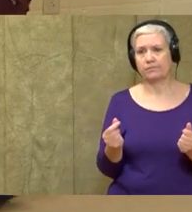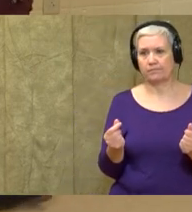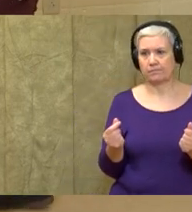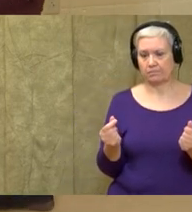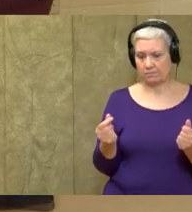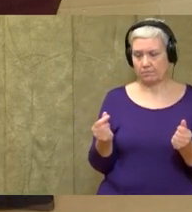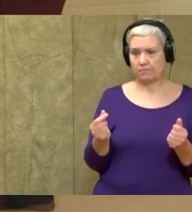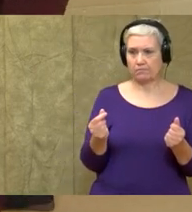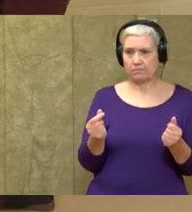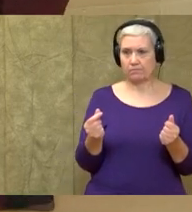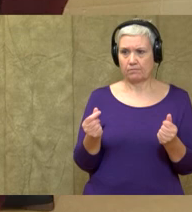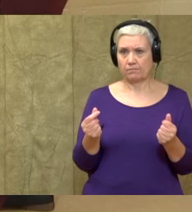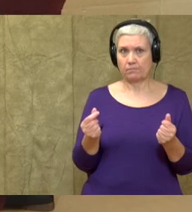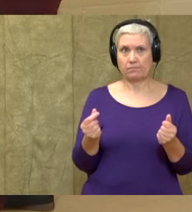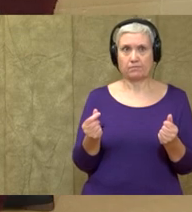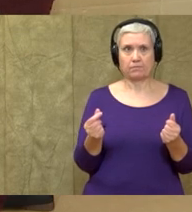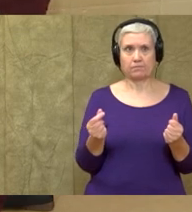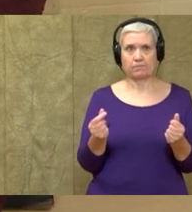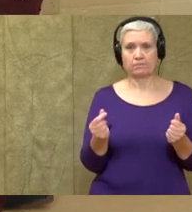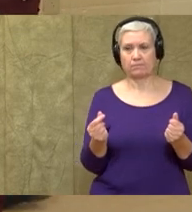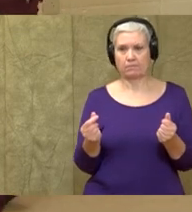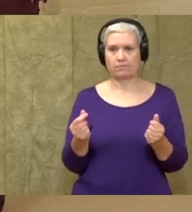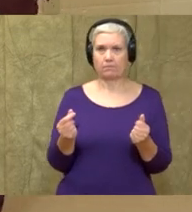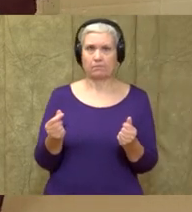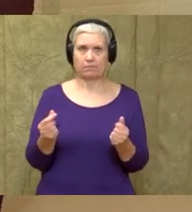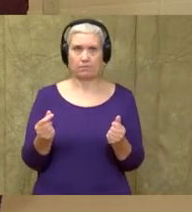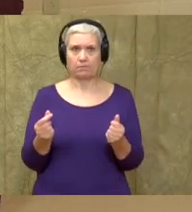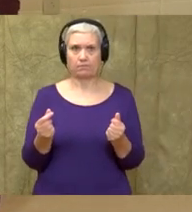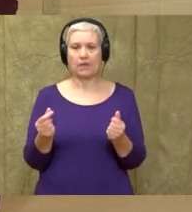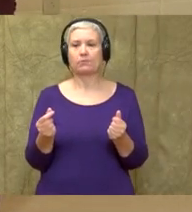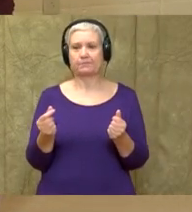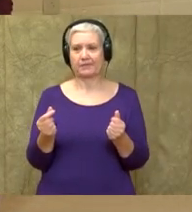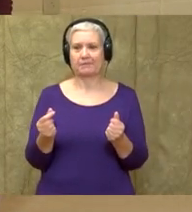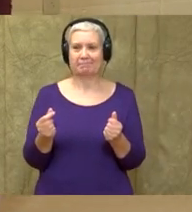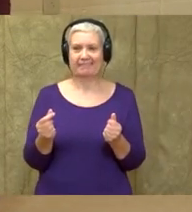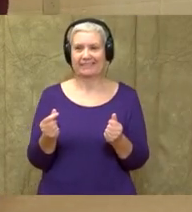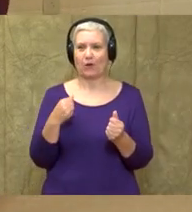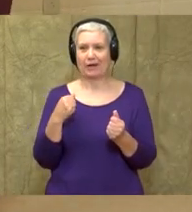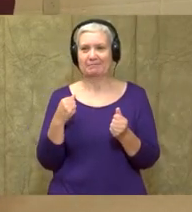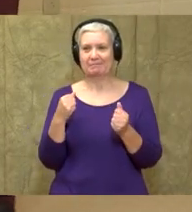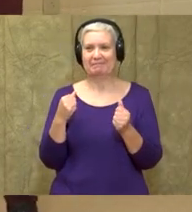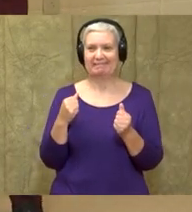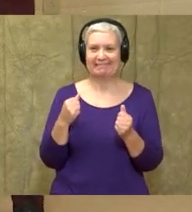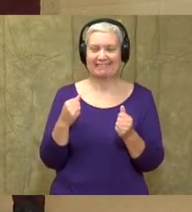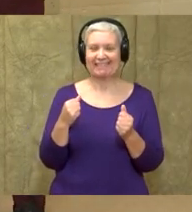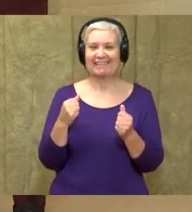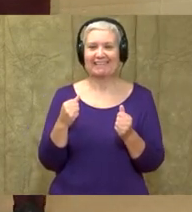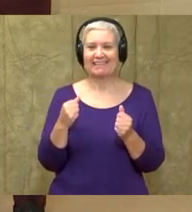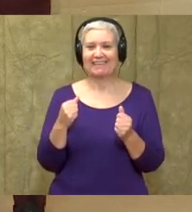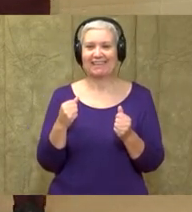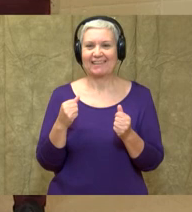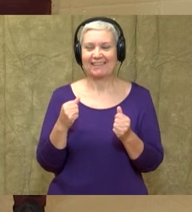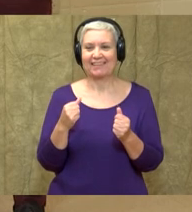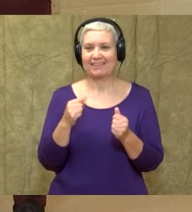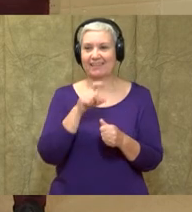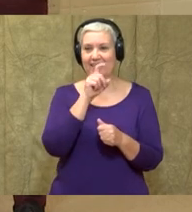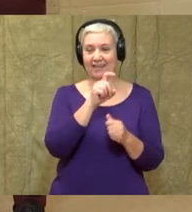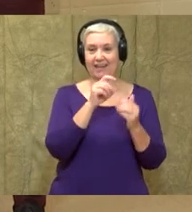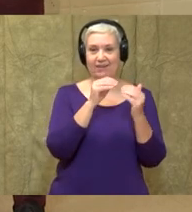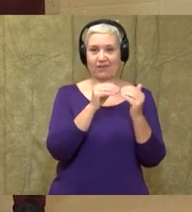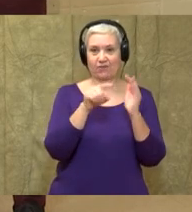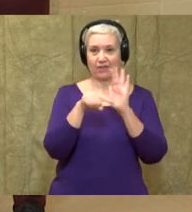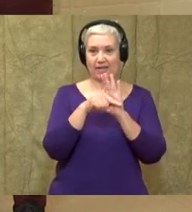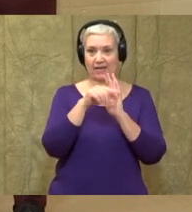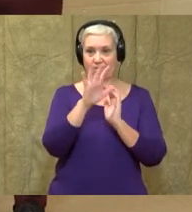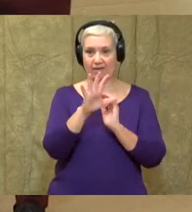it. I've got the quantity x plus 5 times x plus 3 set equal to zero. And so my solutions are x is equal to negative